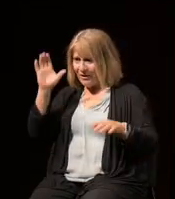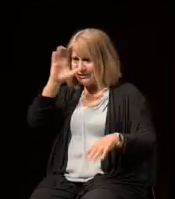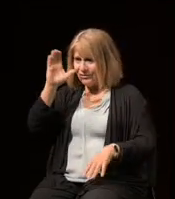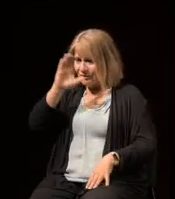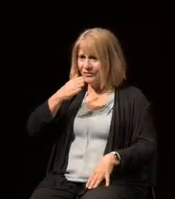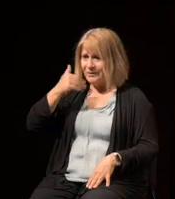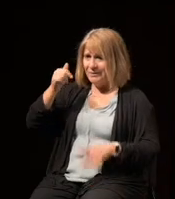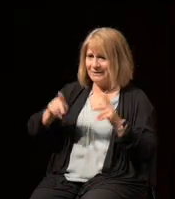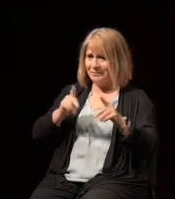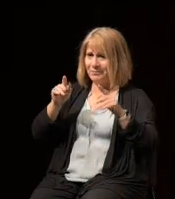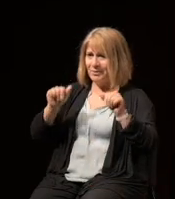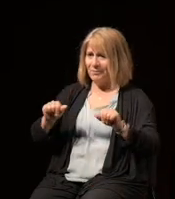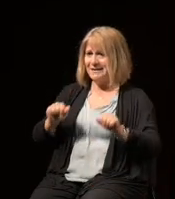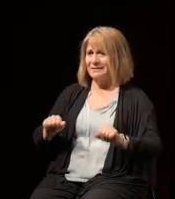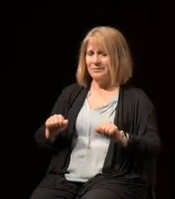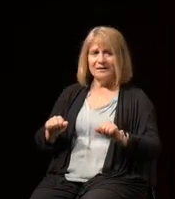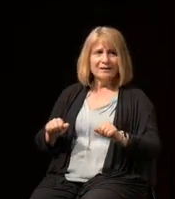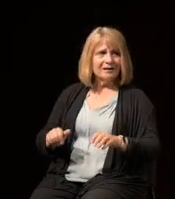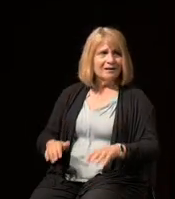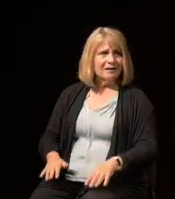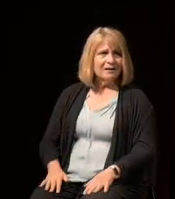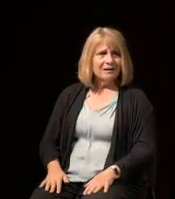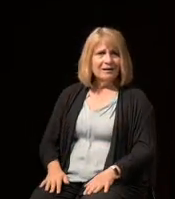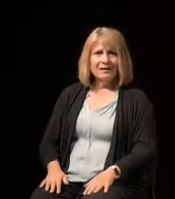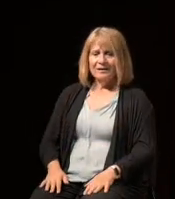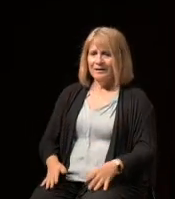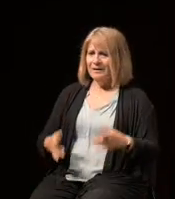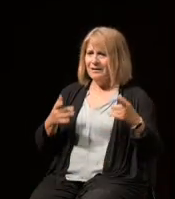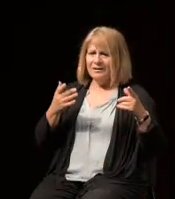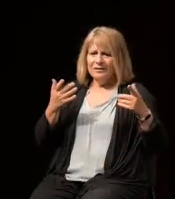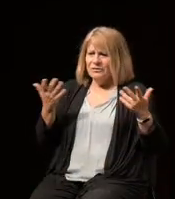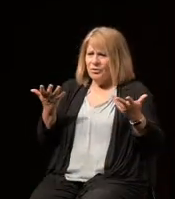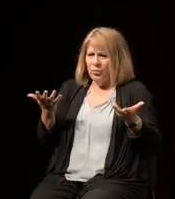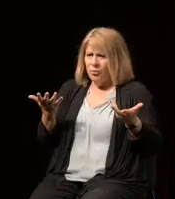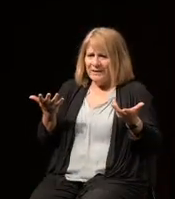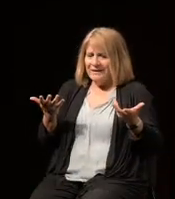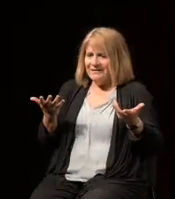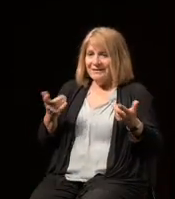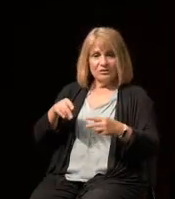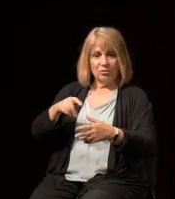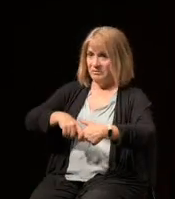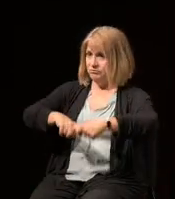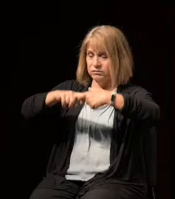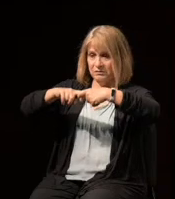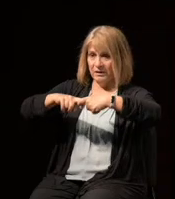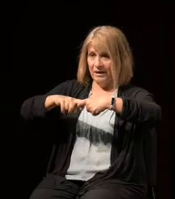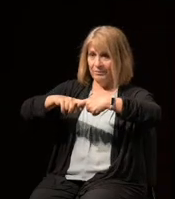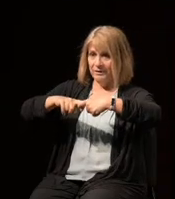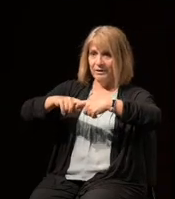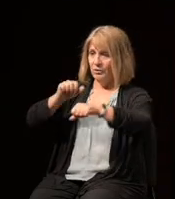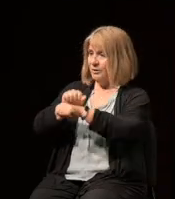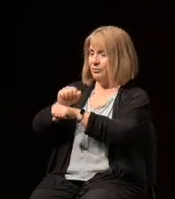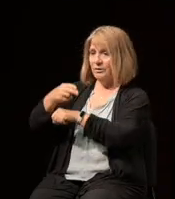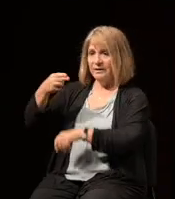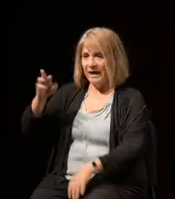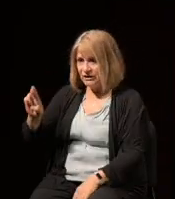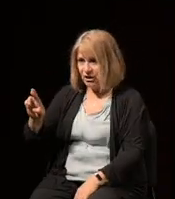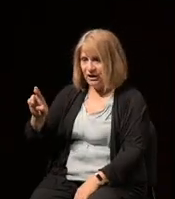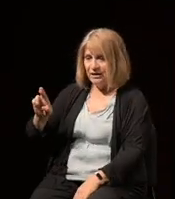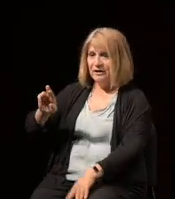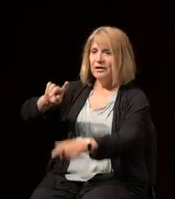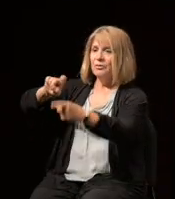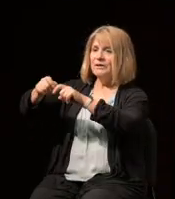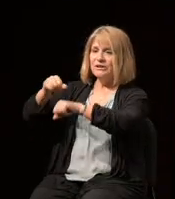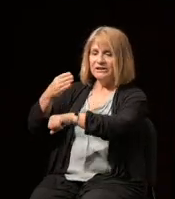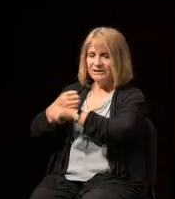institution. But what is it? So we stopped. We deconstructed our processes. We worked with human resources. We changed the job